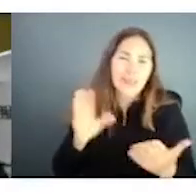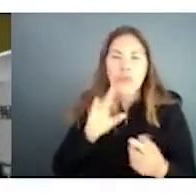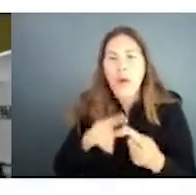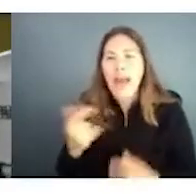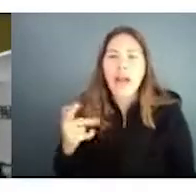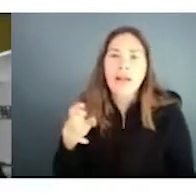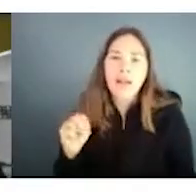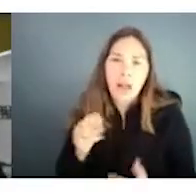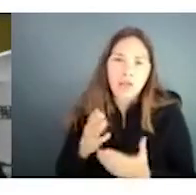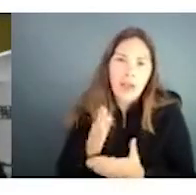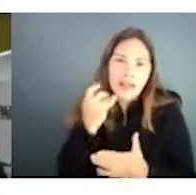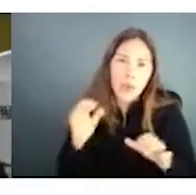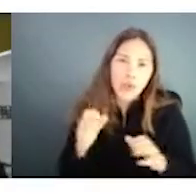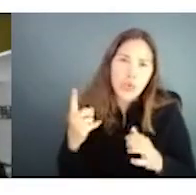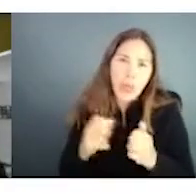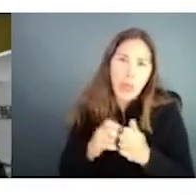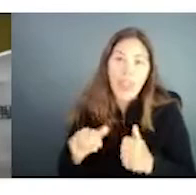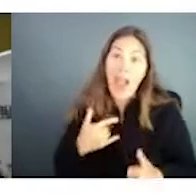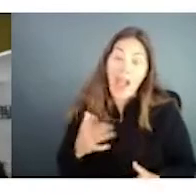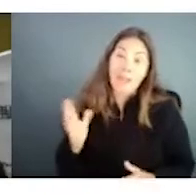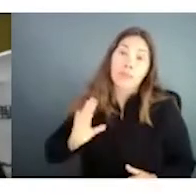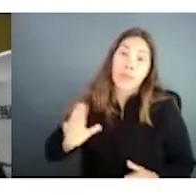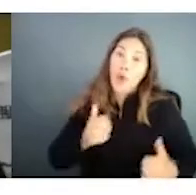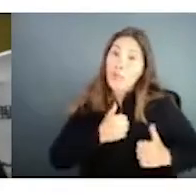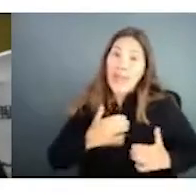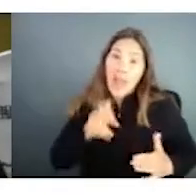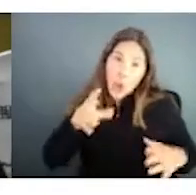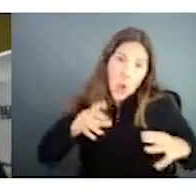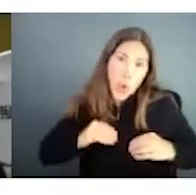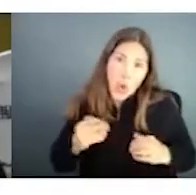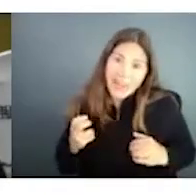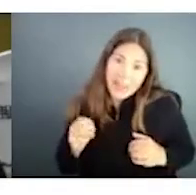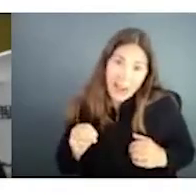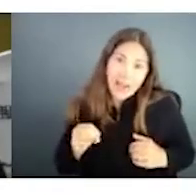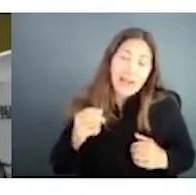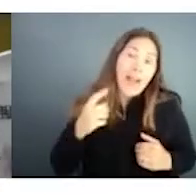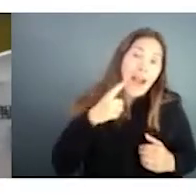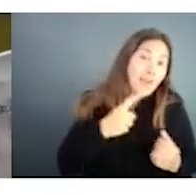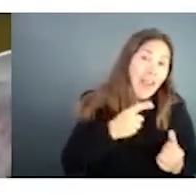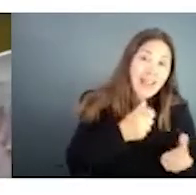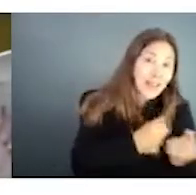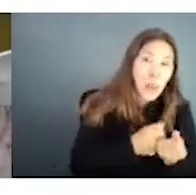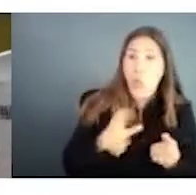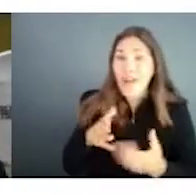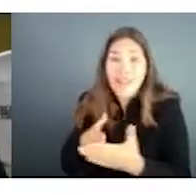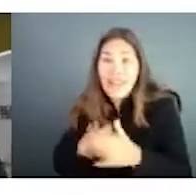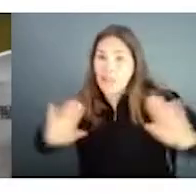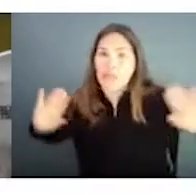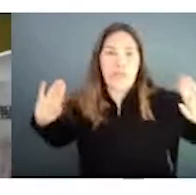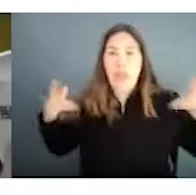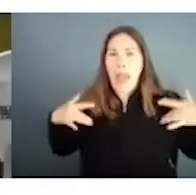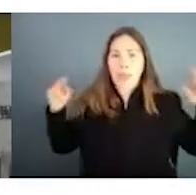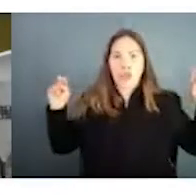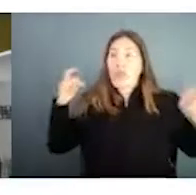to do something with gun rights, I'm an ex-veteran. I don't own a gun. I'm neither for nor against. But if they want to do one, it's probably going to be